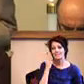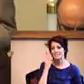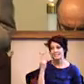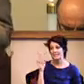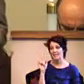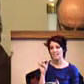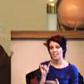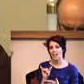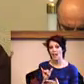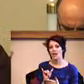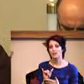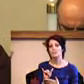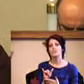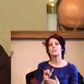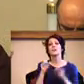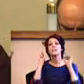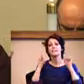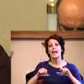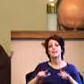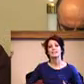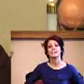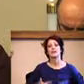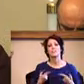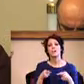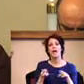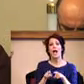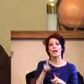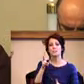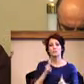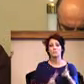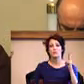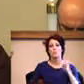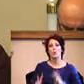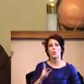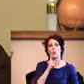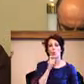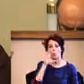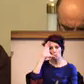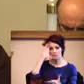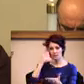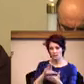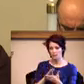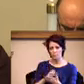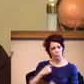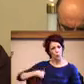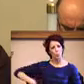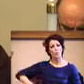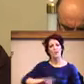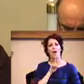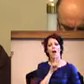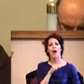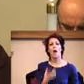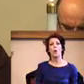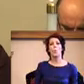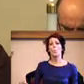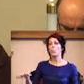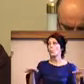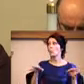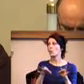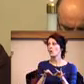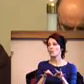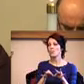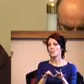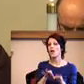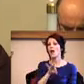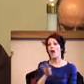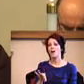therefore live as those who believe that we are worthy of your grace in the